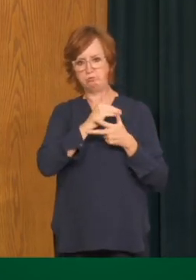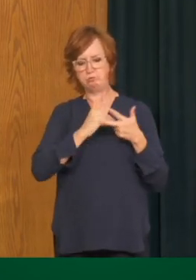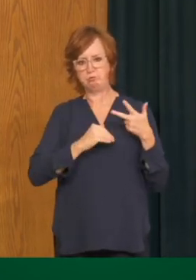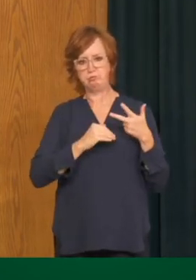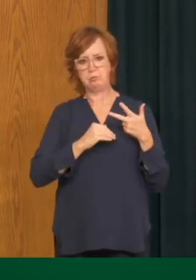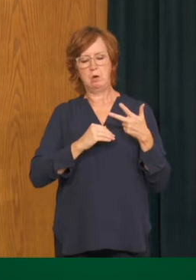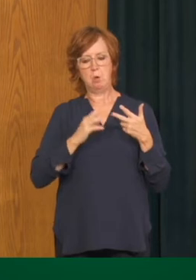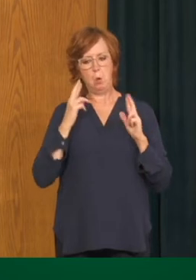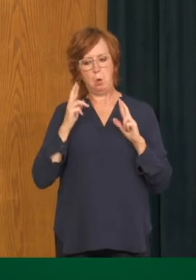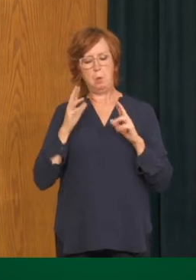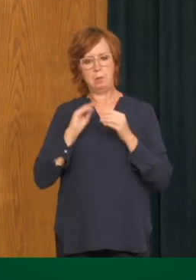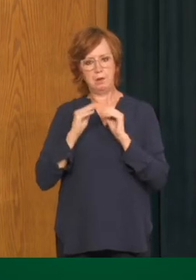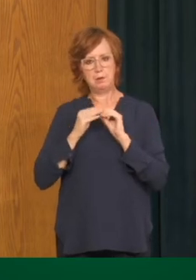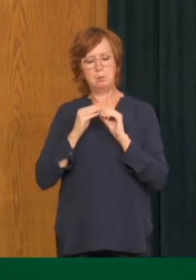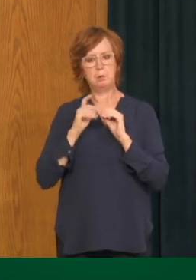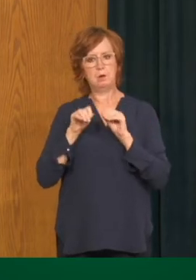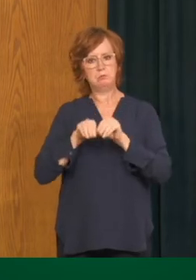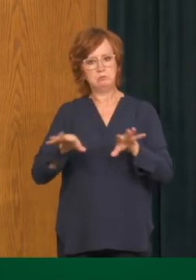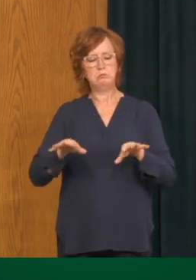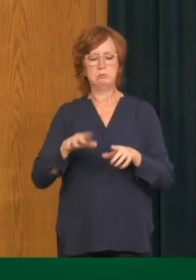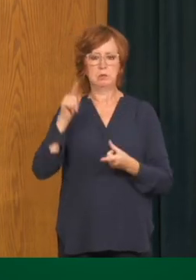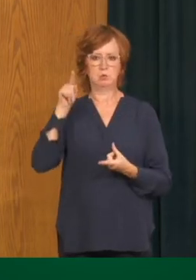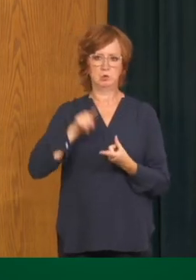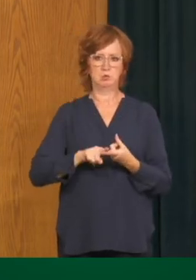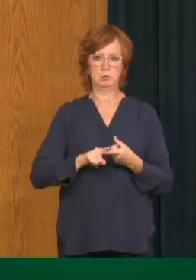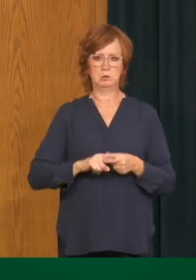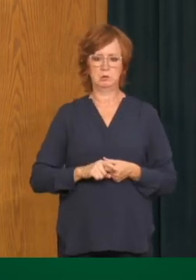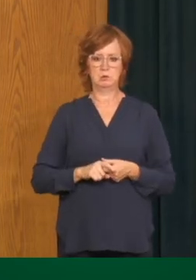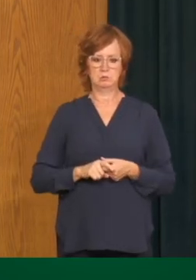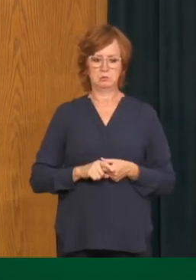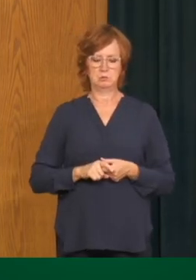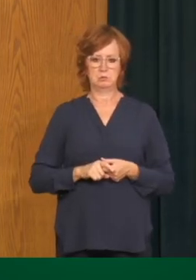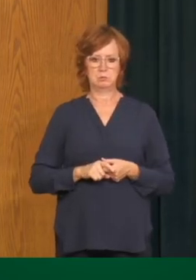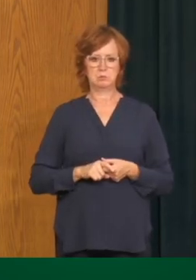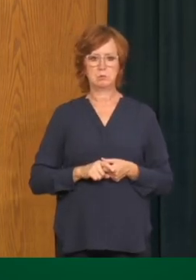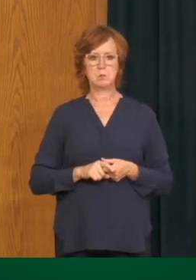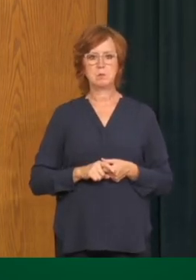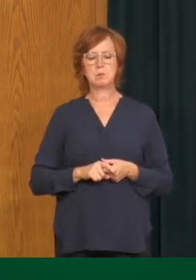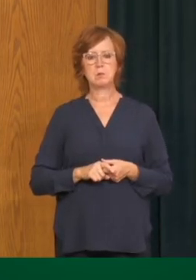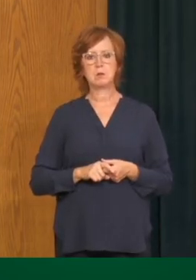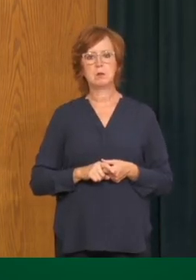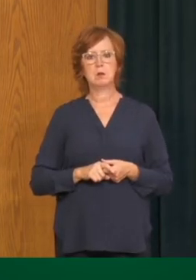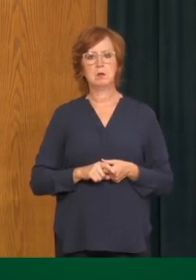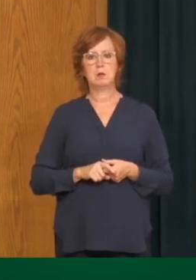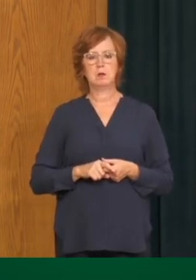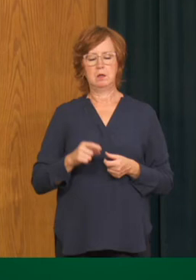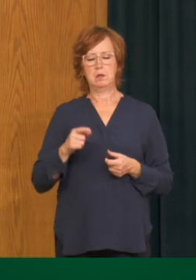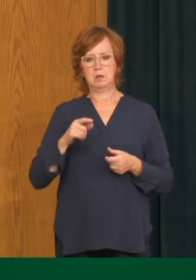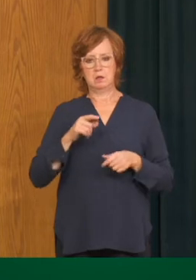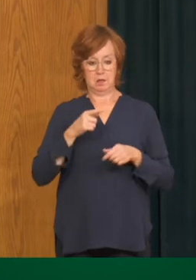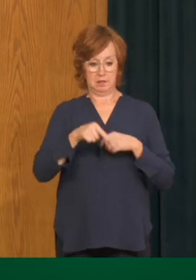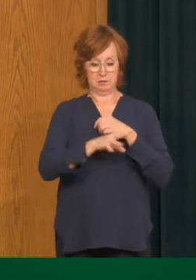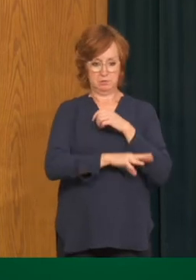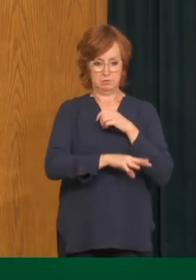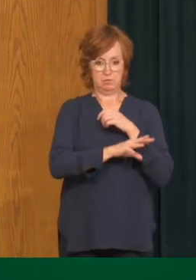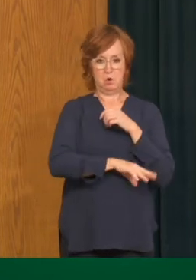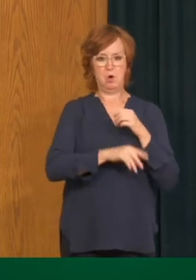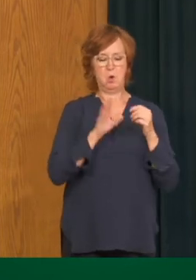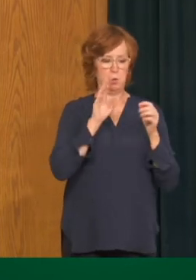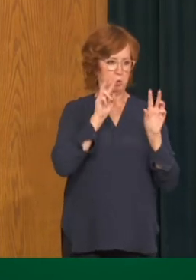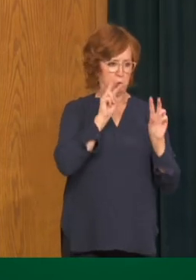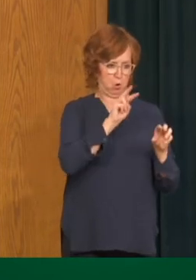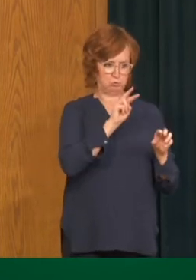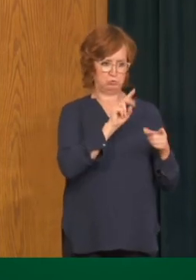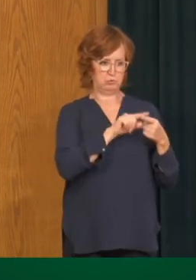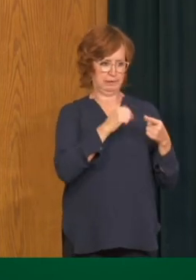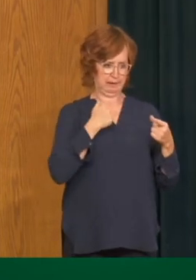we continue to watch as schools reopen, not just in Saskatchewan, but in Canada and the US and Europe. What can